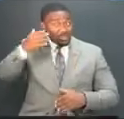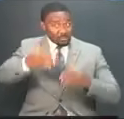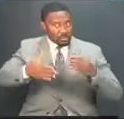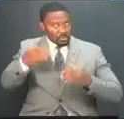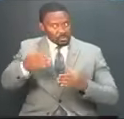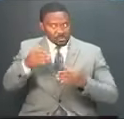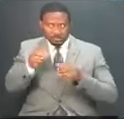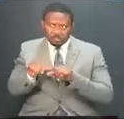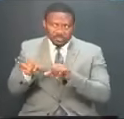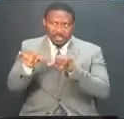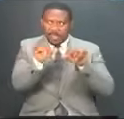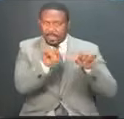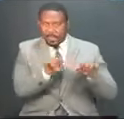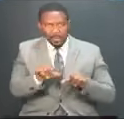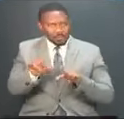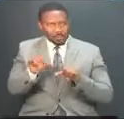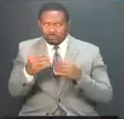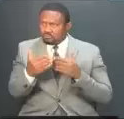decision